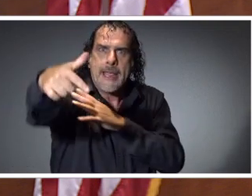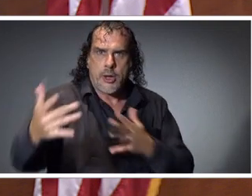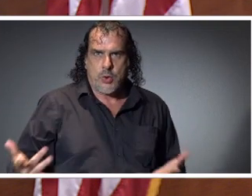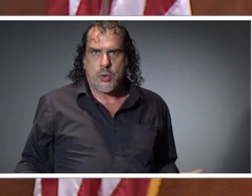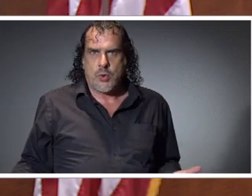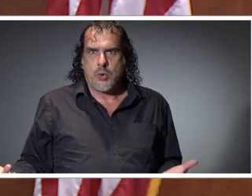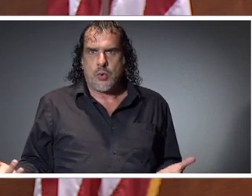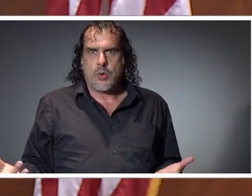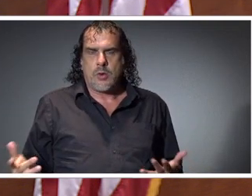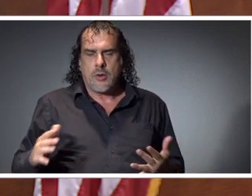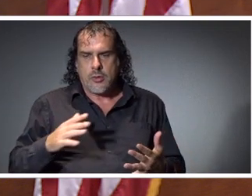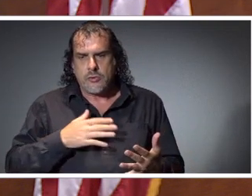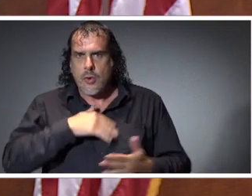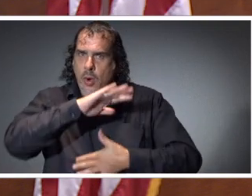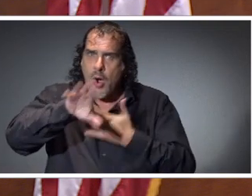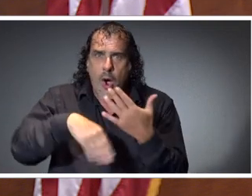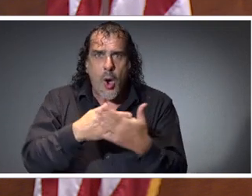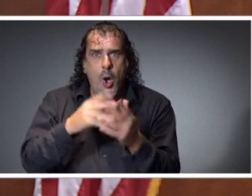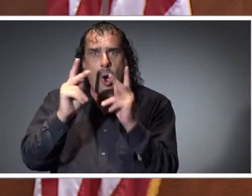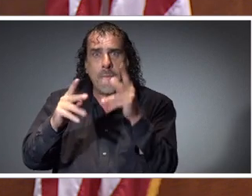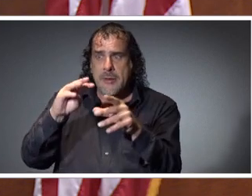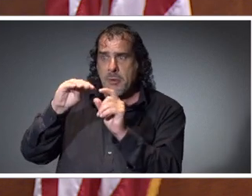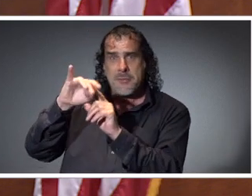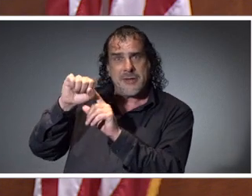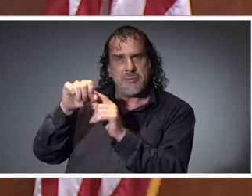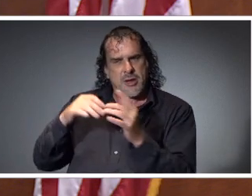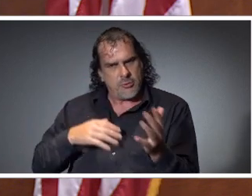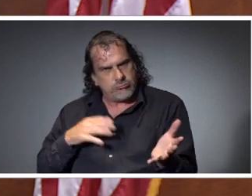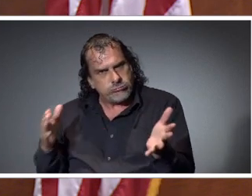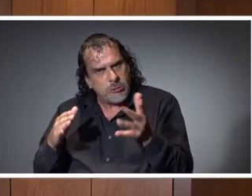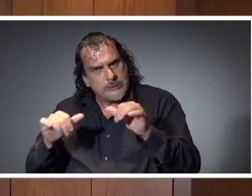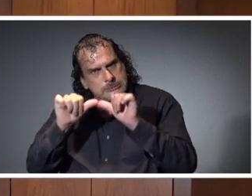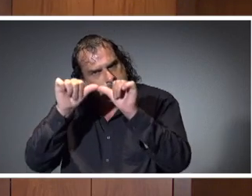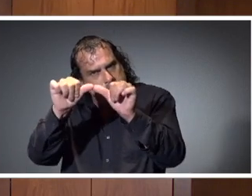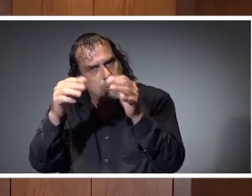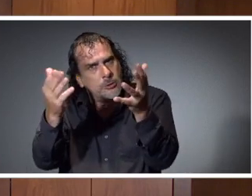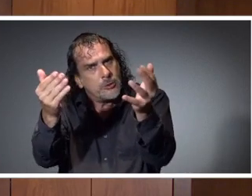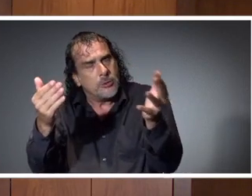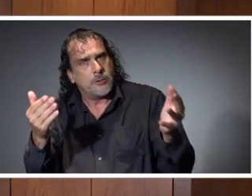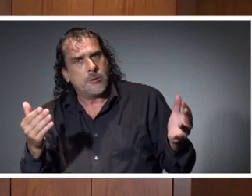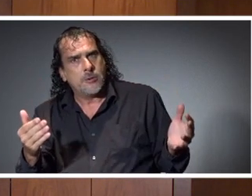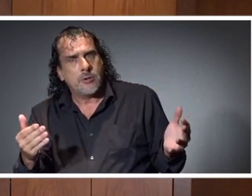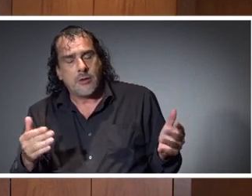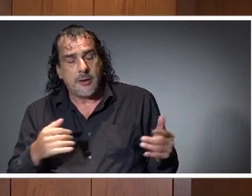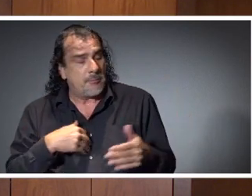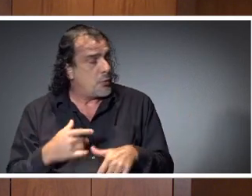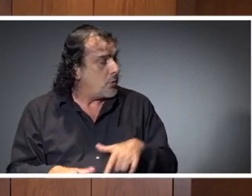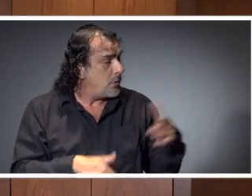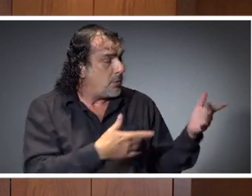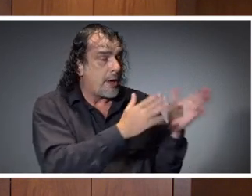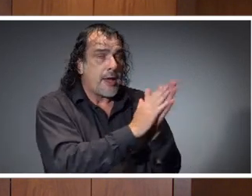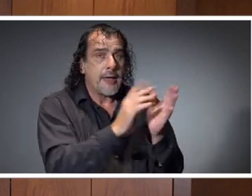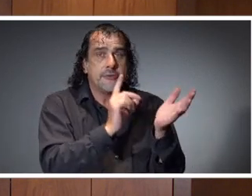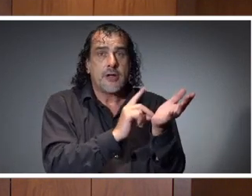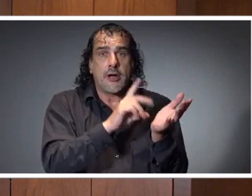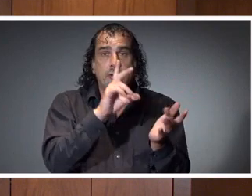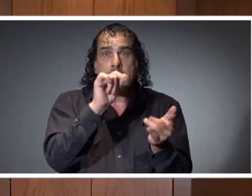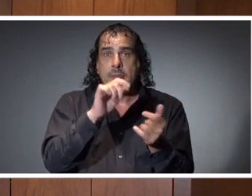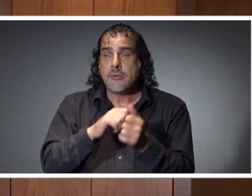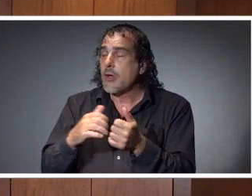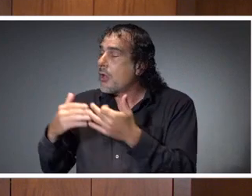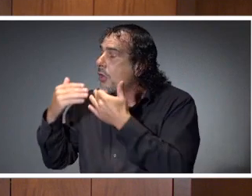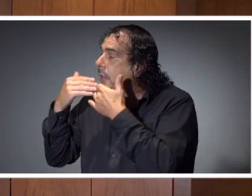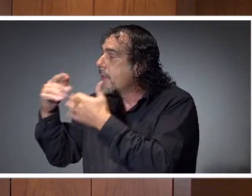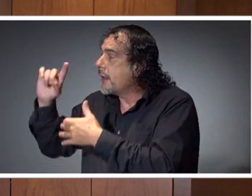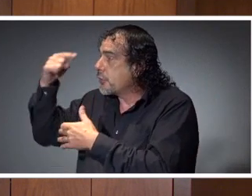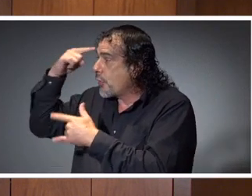to continue down that path. At this time, I'm going to ask Dr. Dobbs to give us an update on the numbers. Thank you very much,